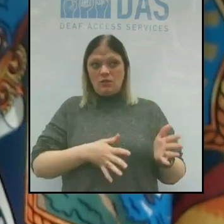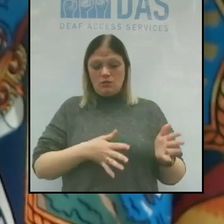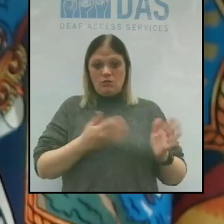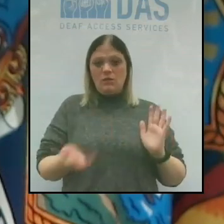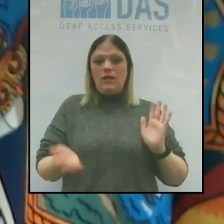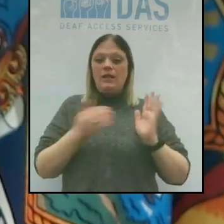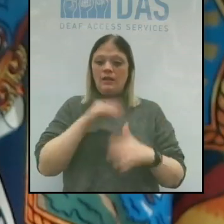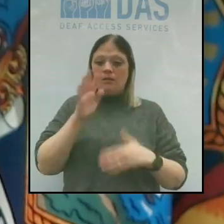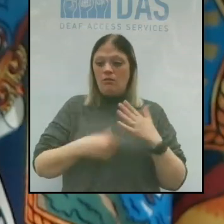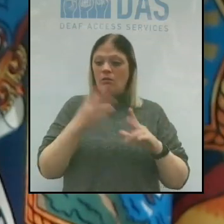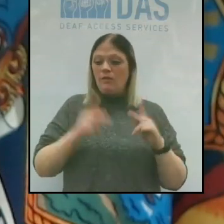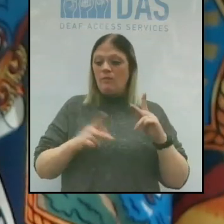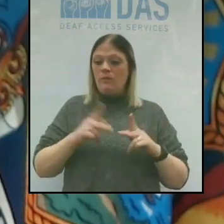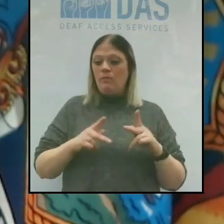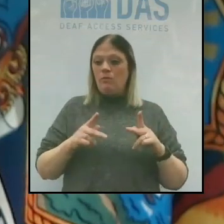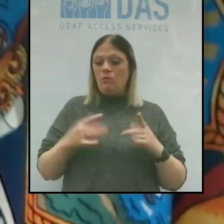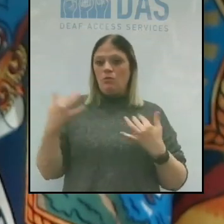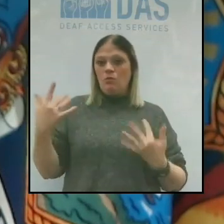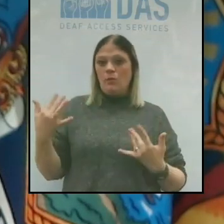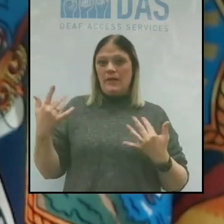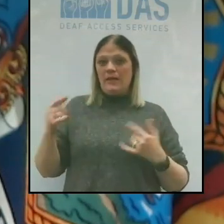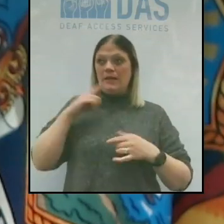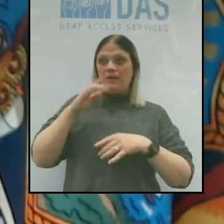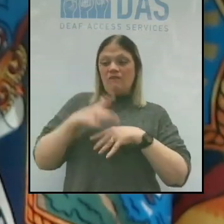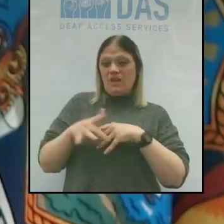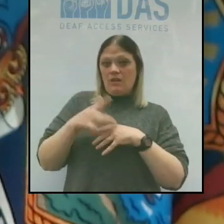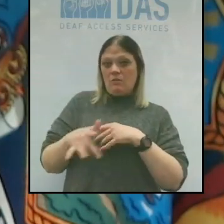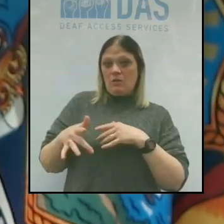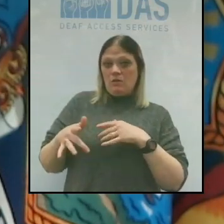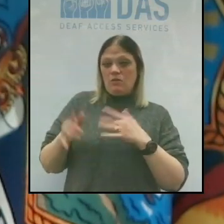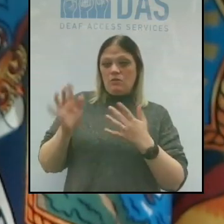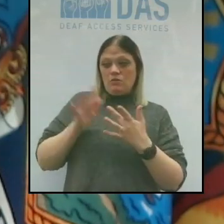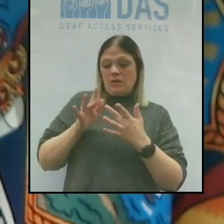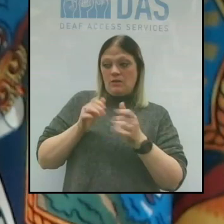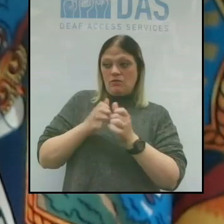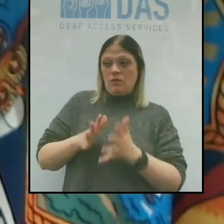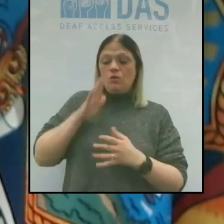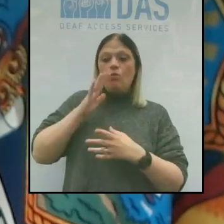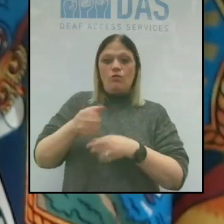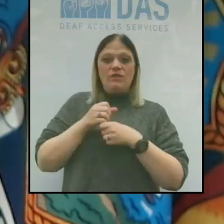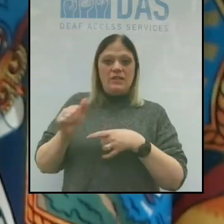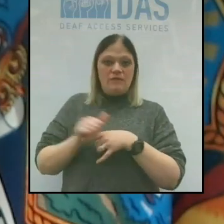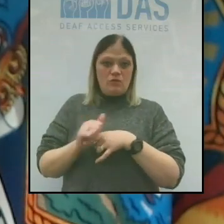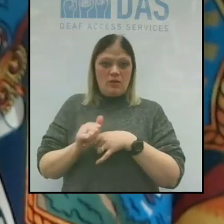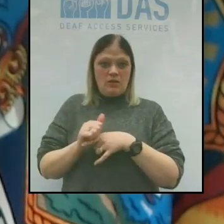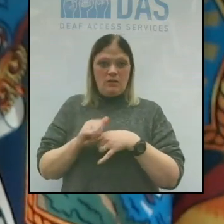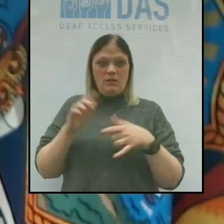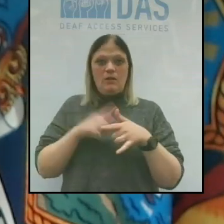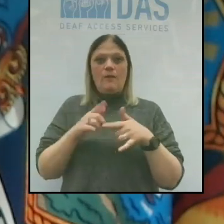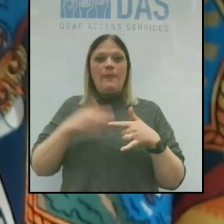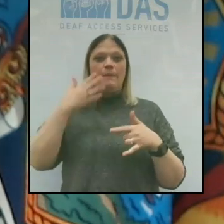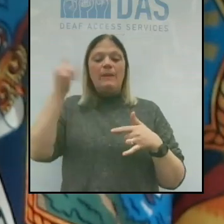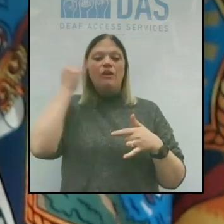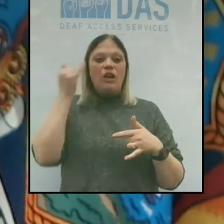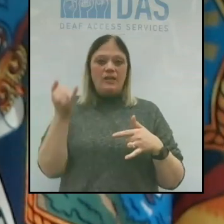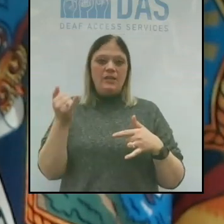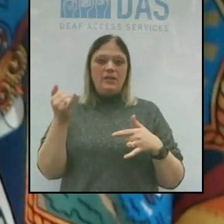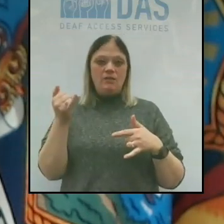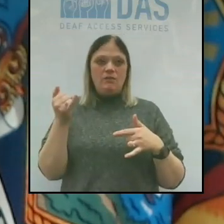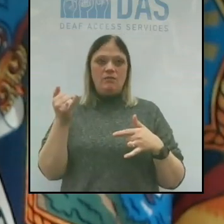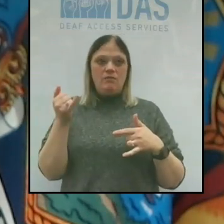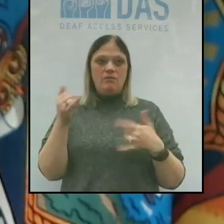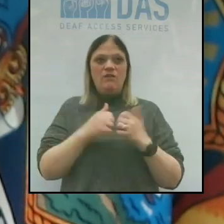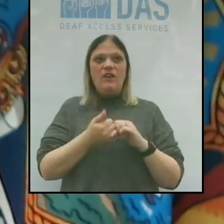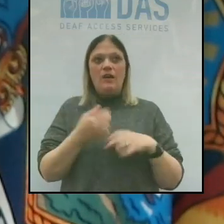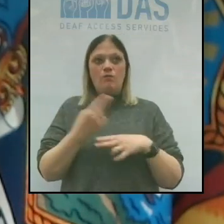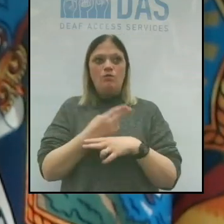again, all the people in the wings that will be available to be contact tracers will receive that training, and then we'll have a better idea of